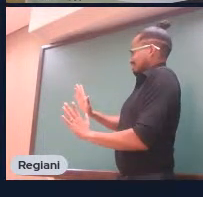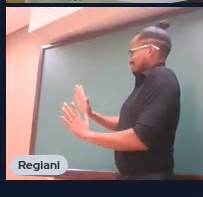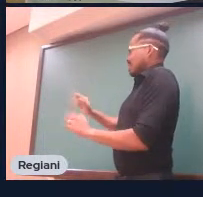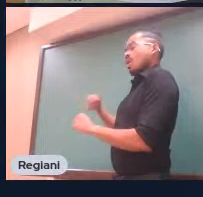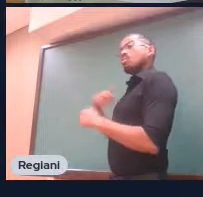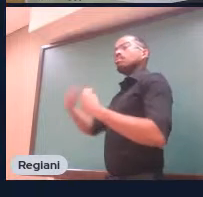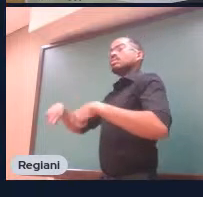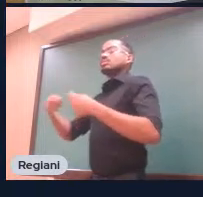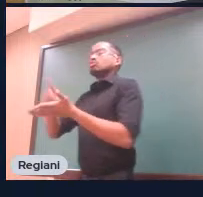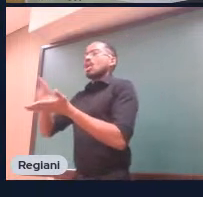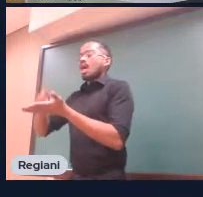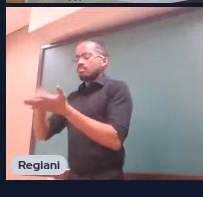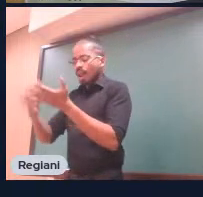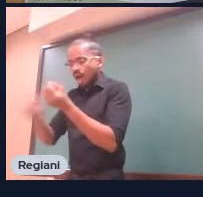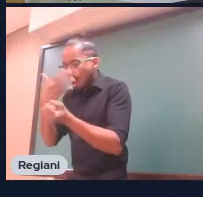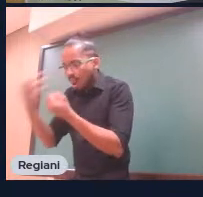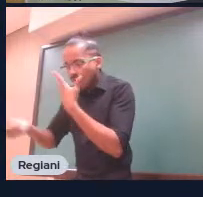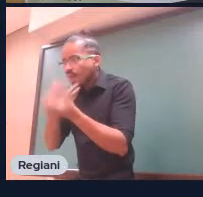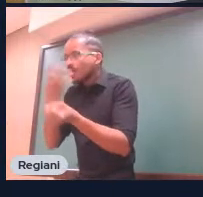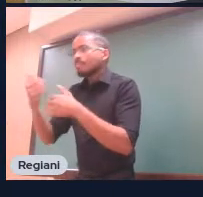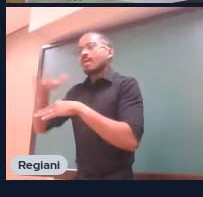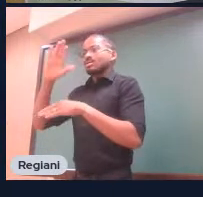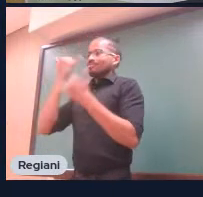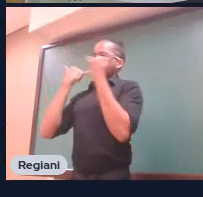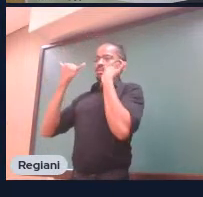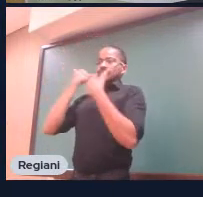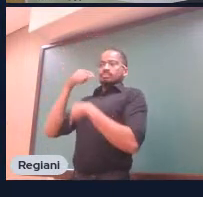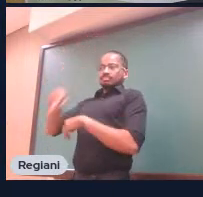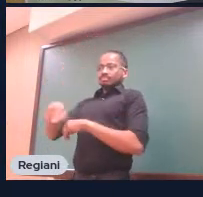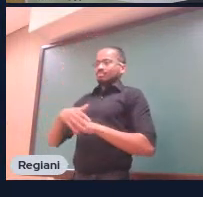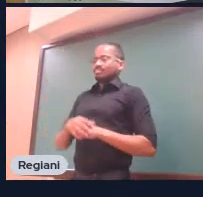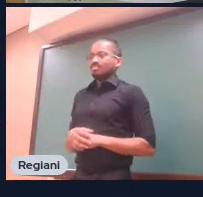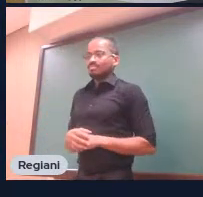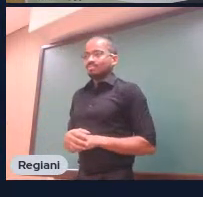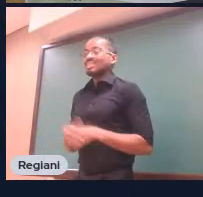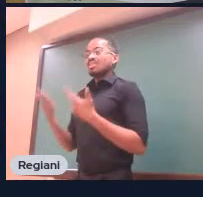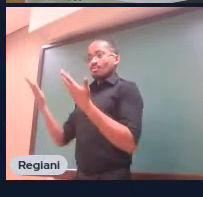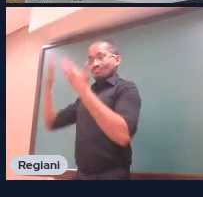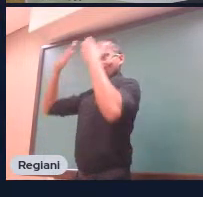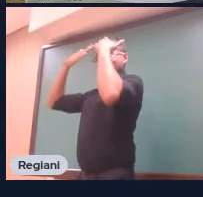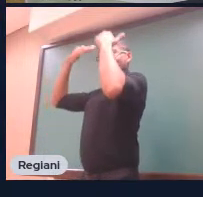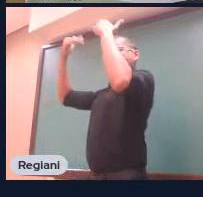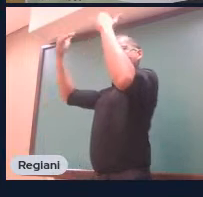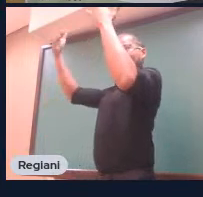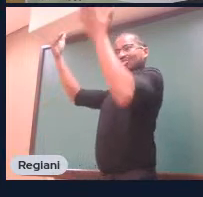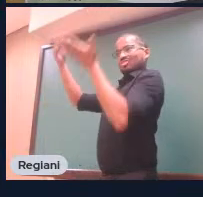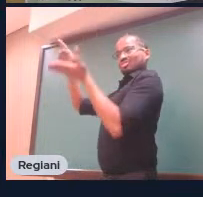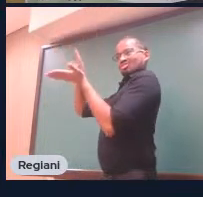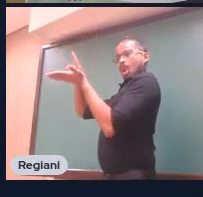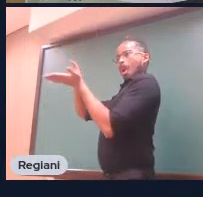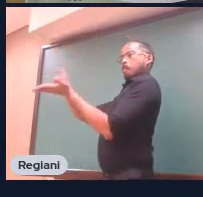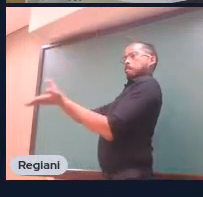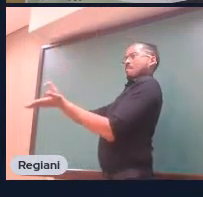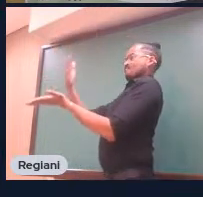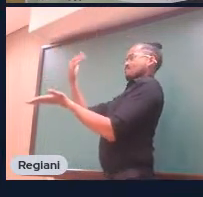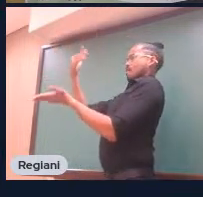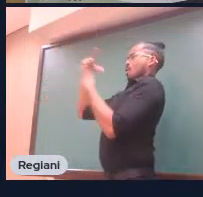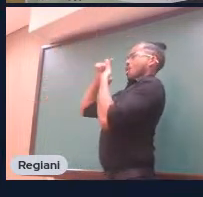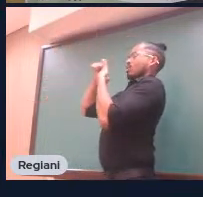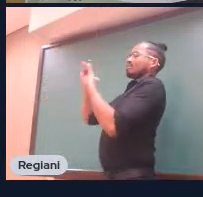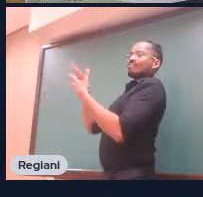used, reused, without acknowledgement. The reference publishers will disappear. We will have a monopoly. and